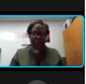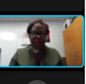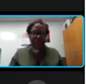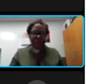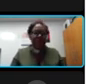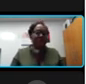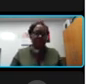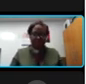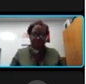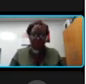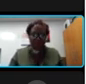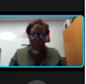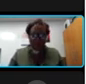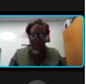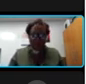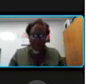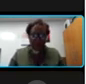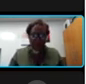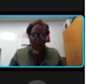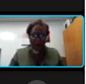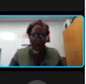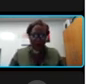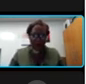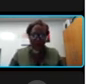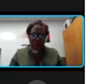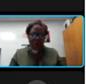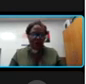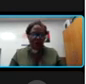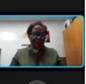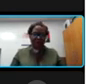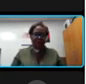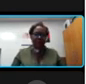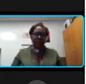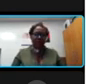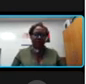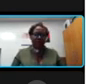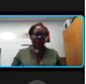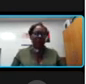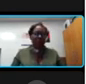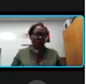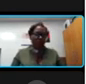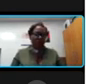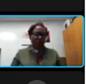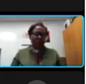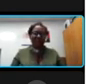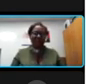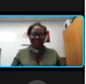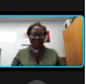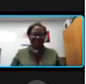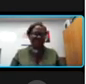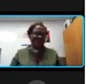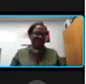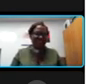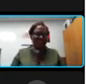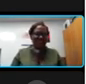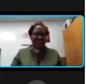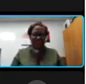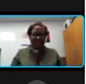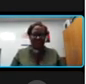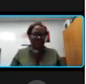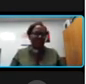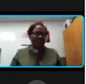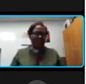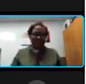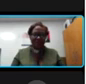look for any symptoms of illness. Just do a visual look at your children